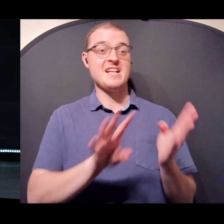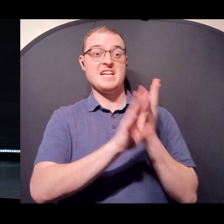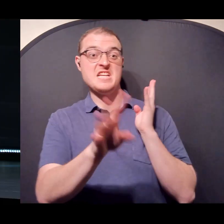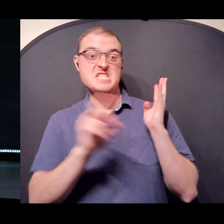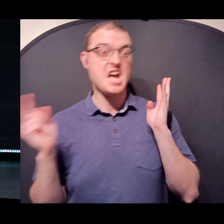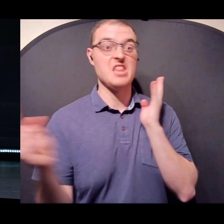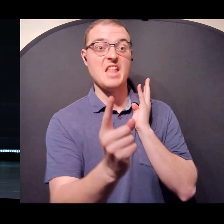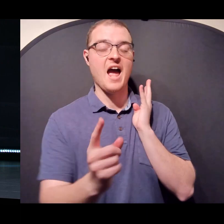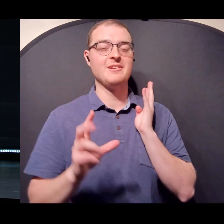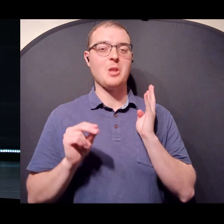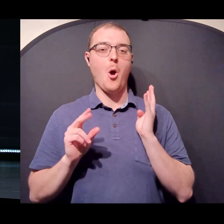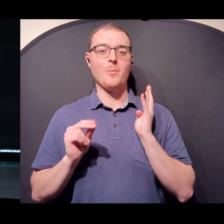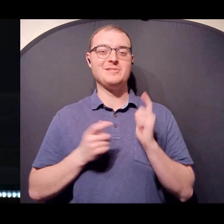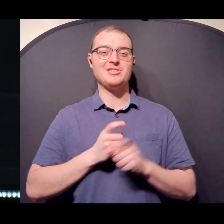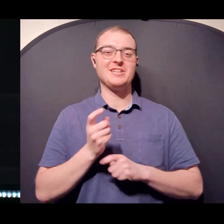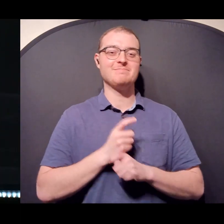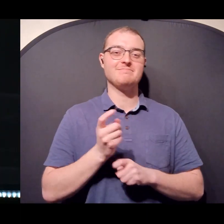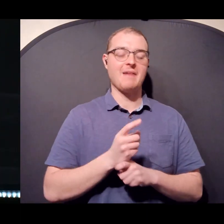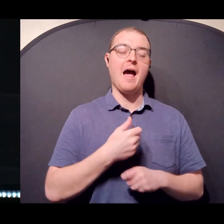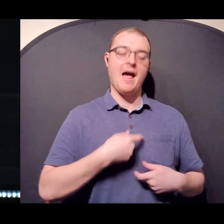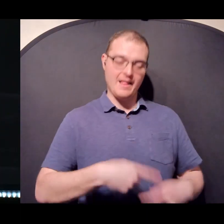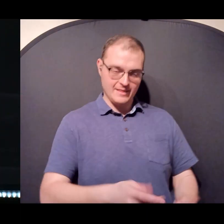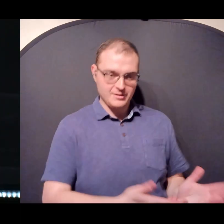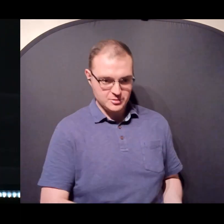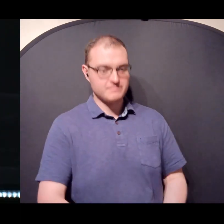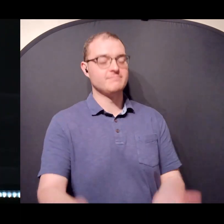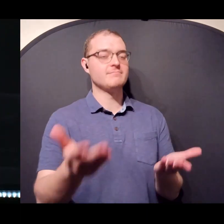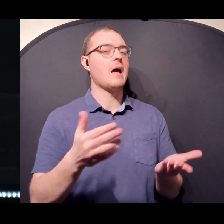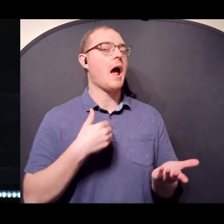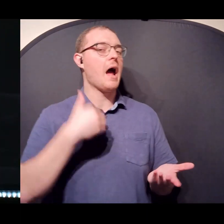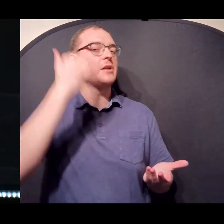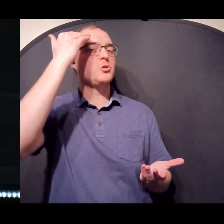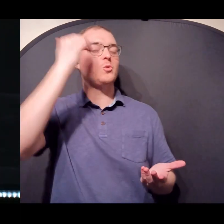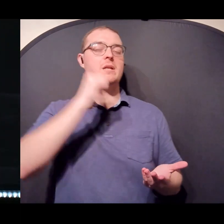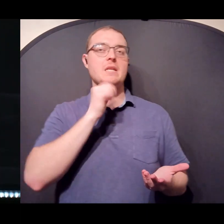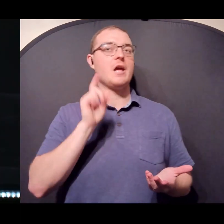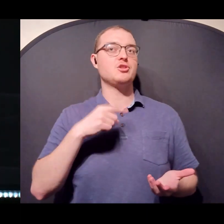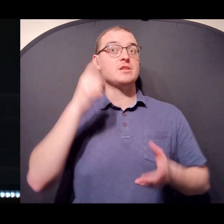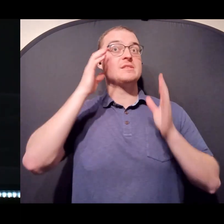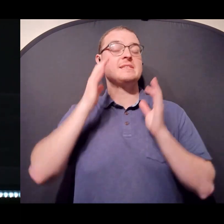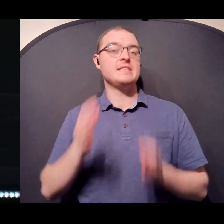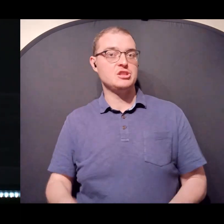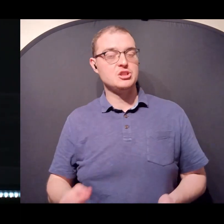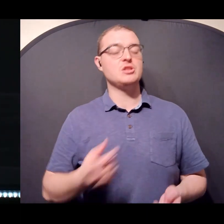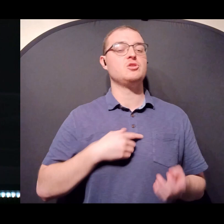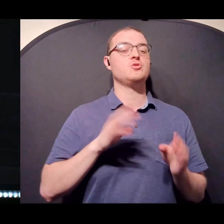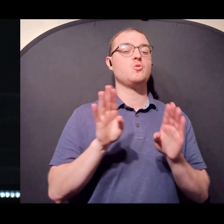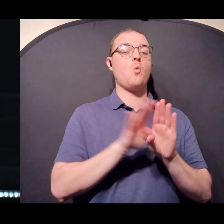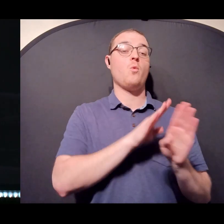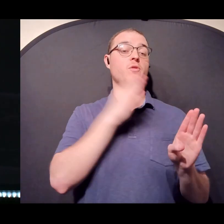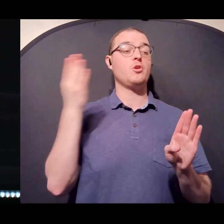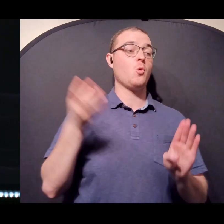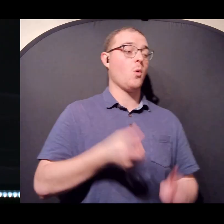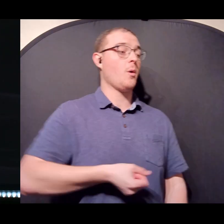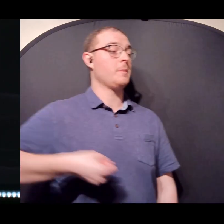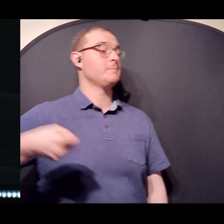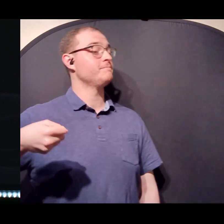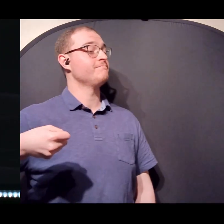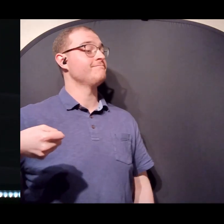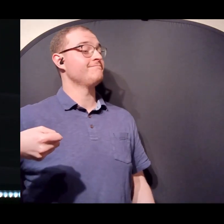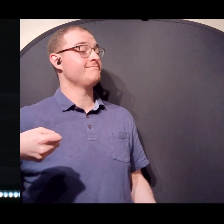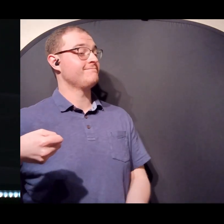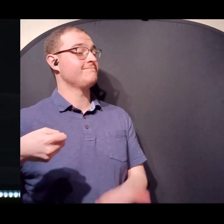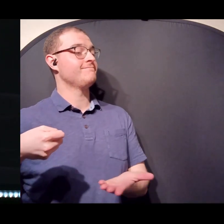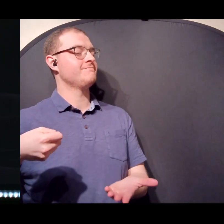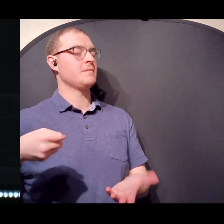And then I cut in line. No, I'm just kidding. I didn't do that. I let her in, and I knew it wasn't just a decision to hold the door open.